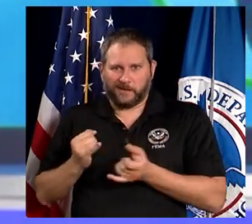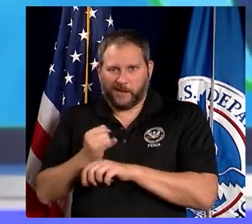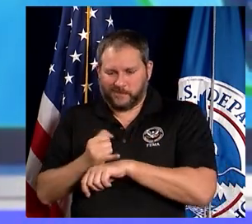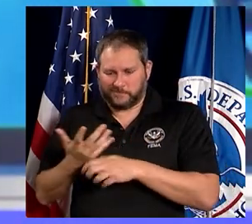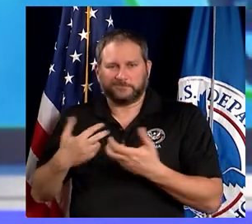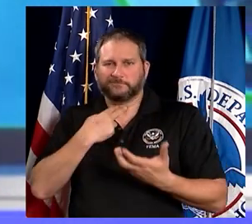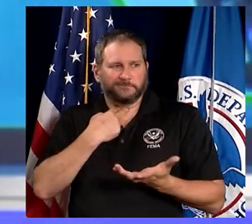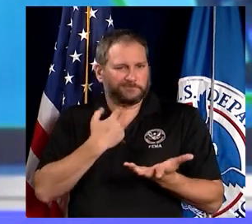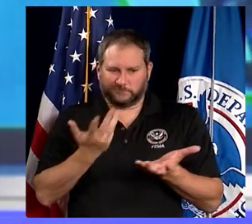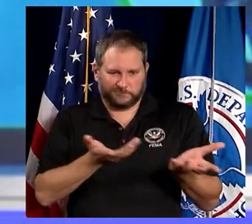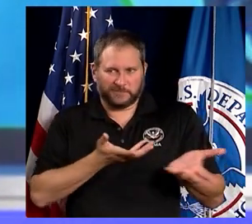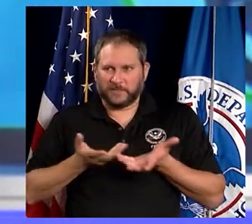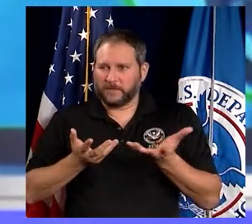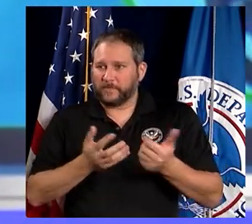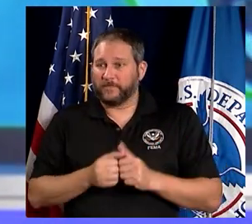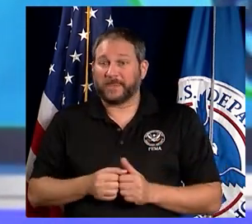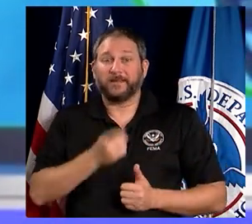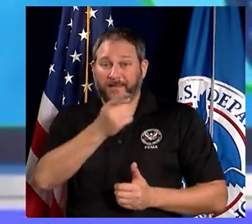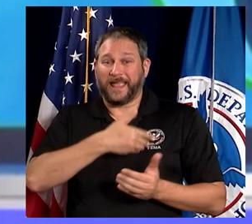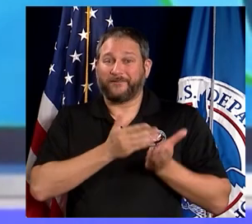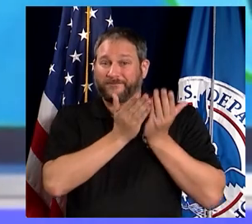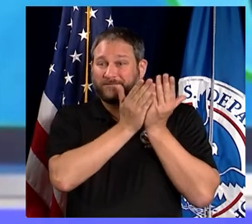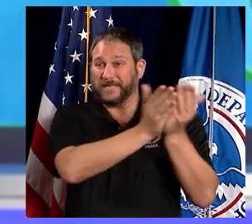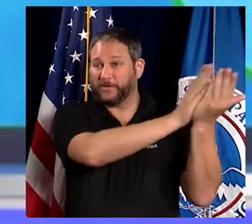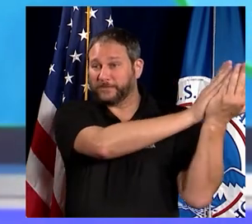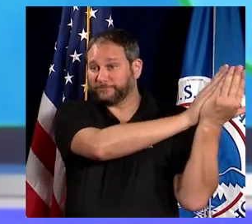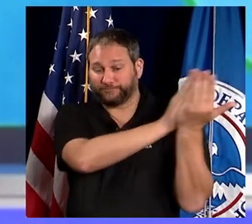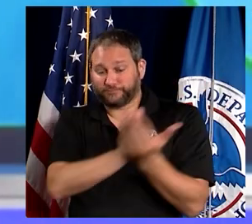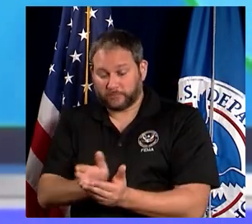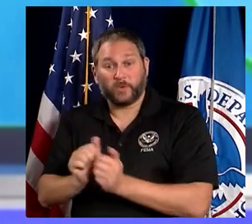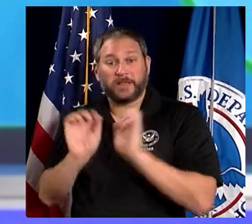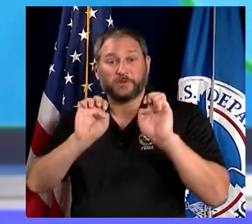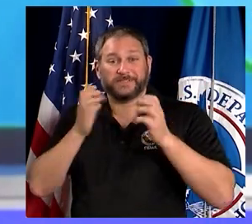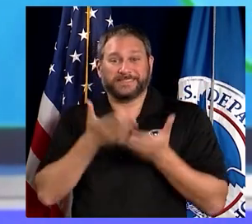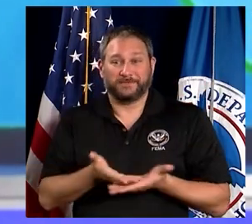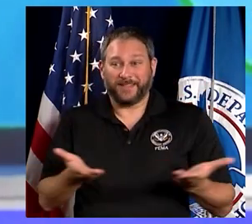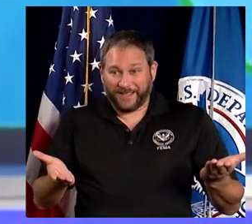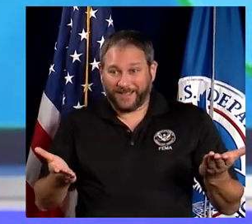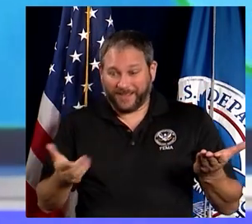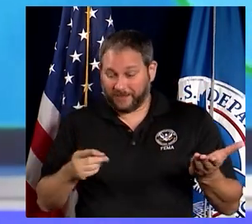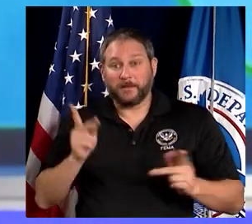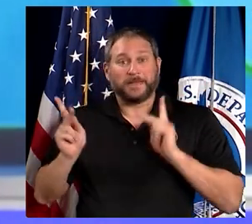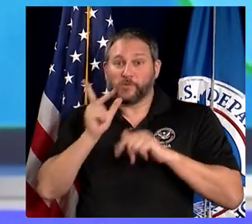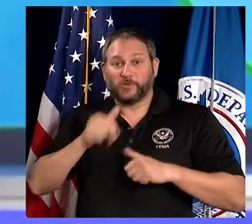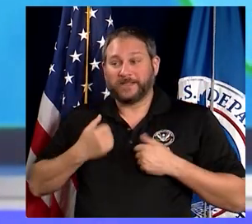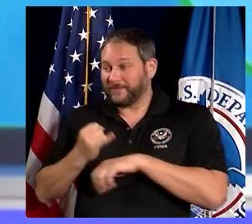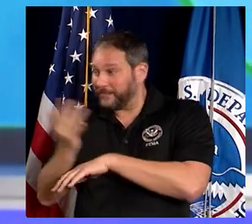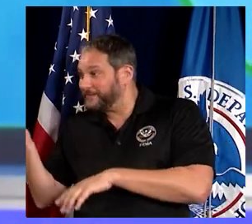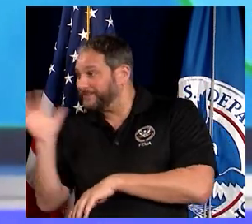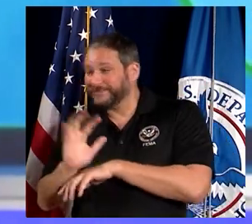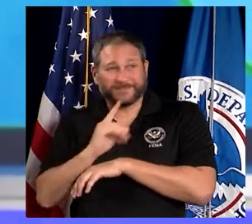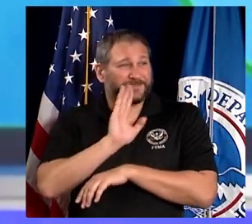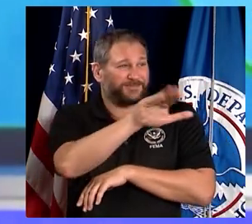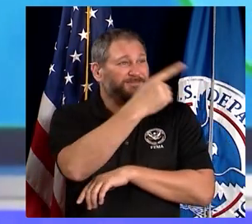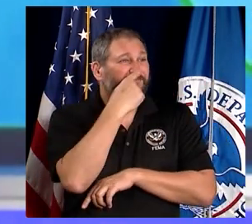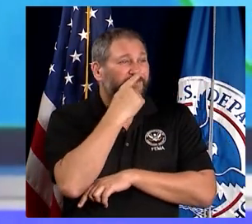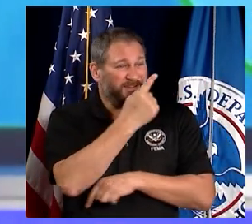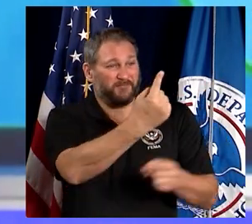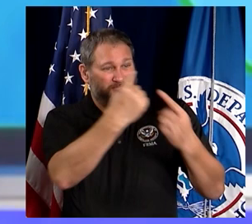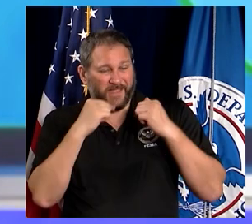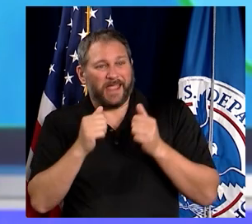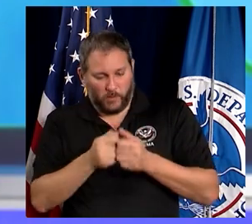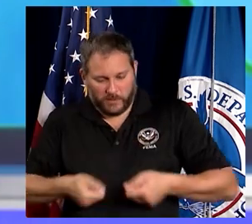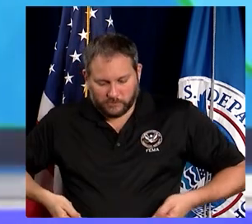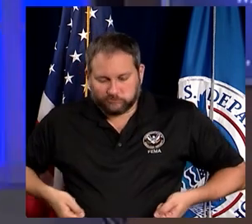ferry arrived with emergency supplies, the islanders came, met the ferry, thanked them, and said, please come back with